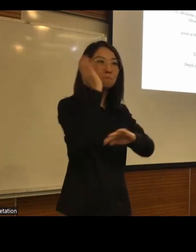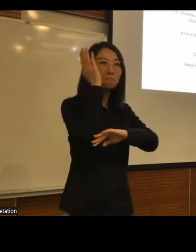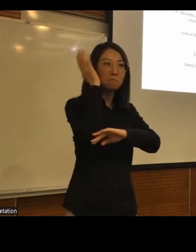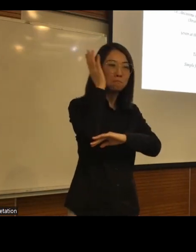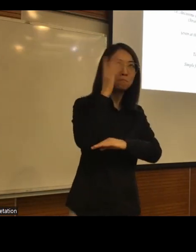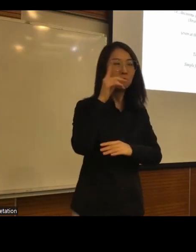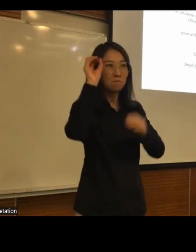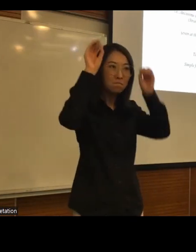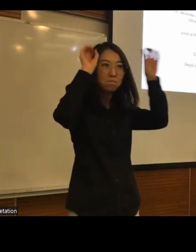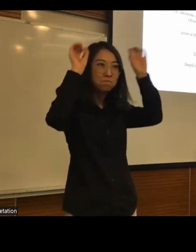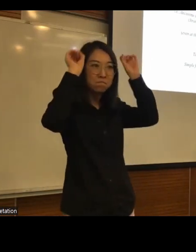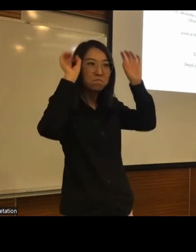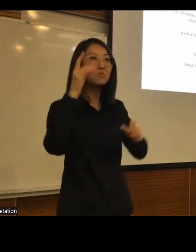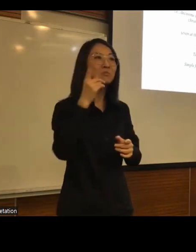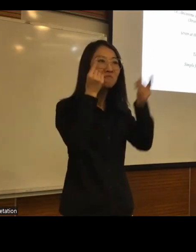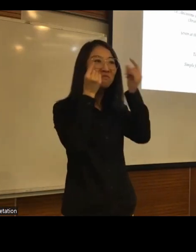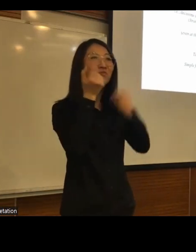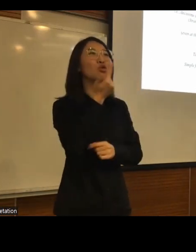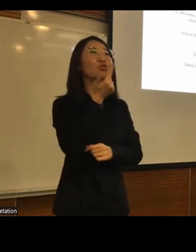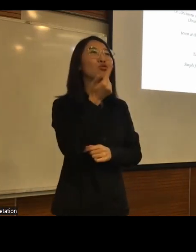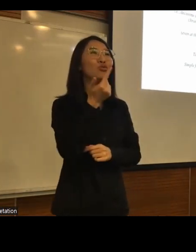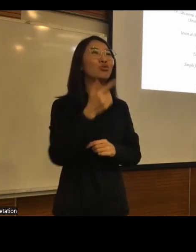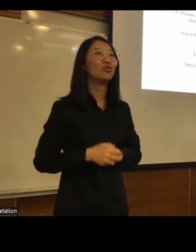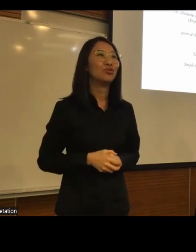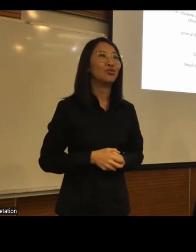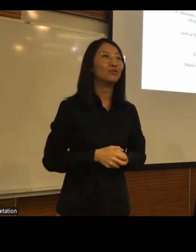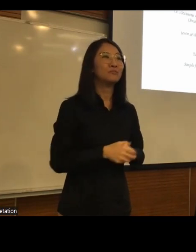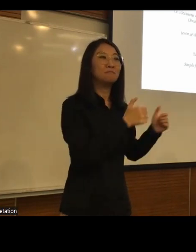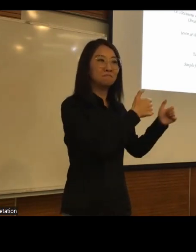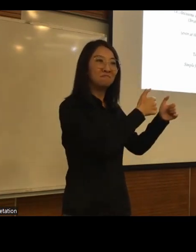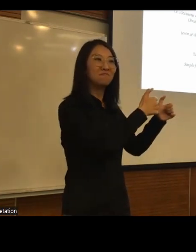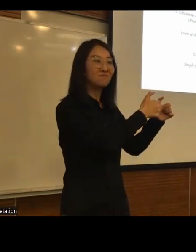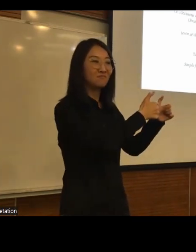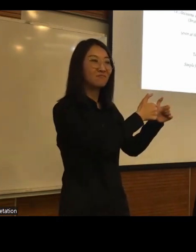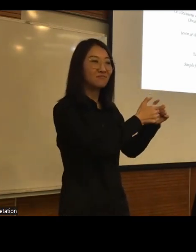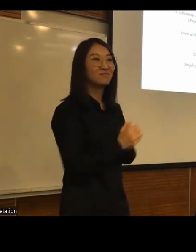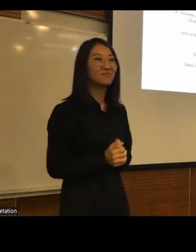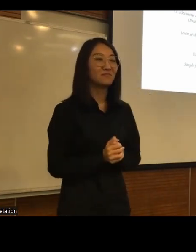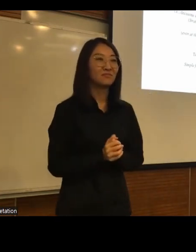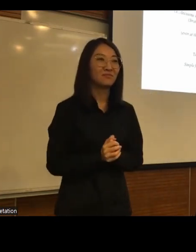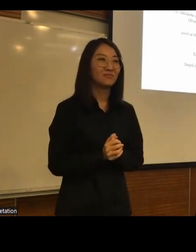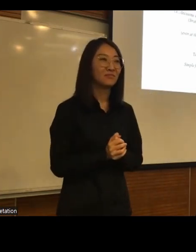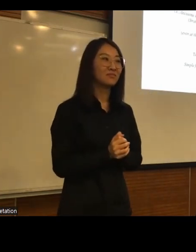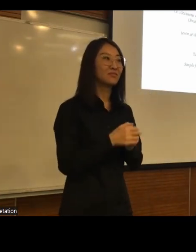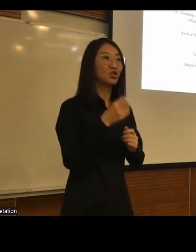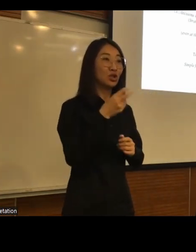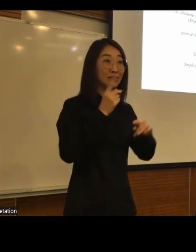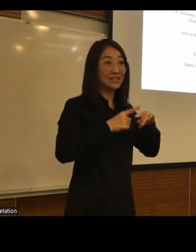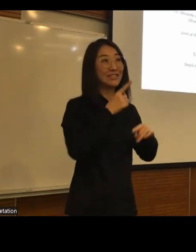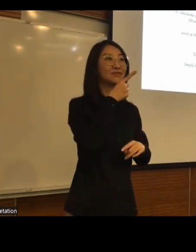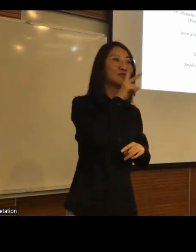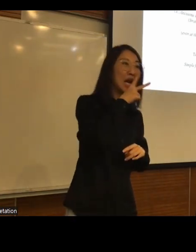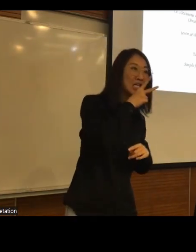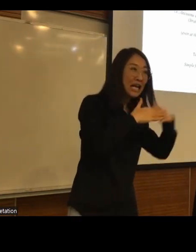insights provided, and we can't help thinking about the very practice of interpreting and many other things